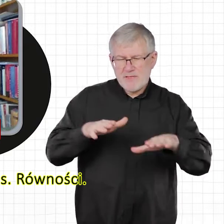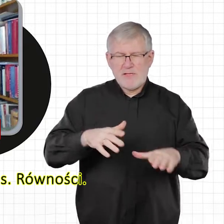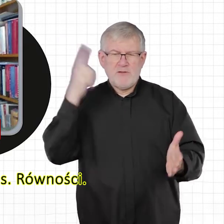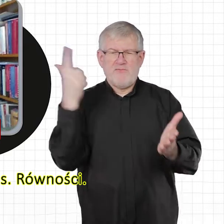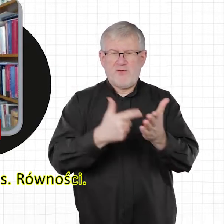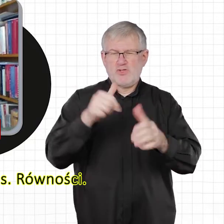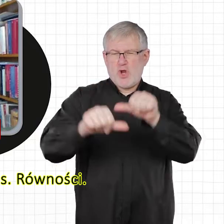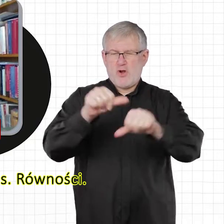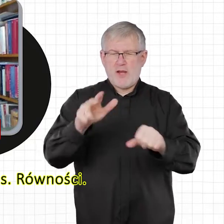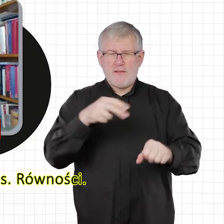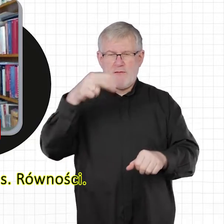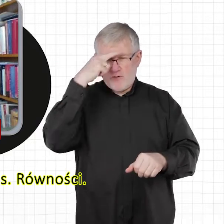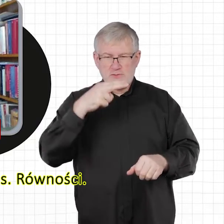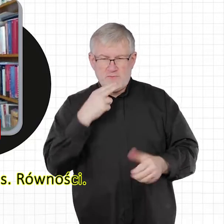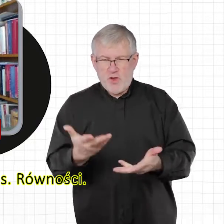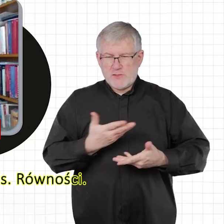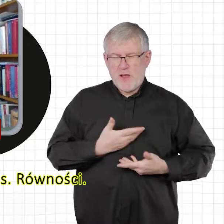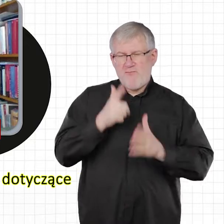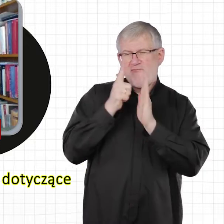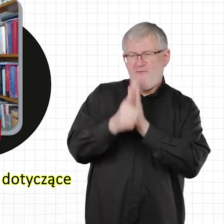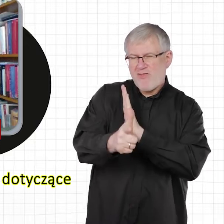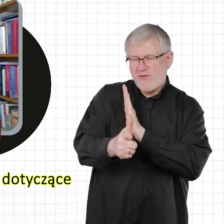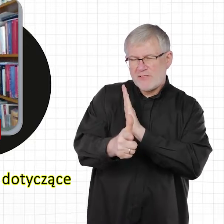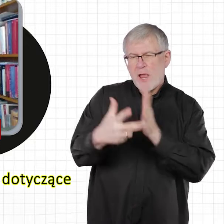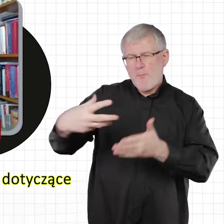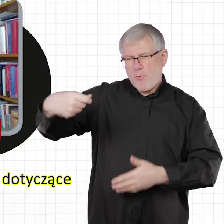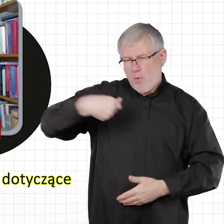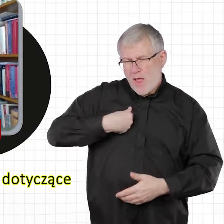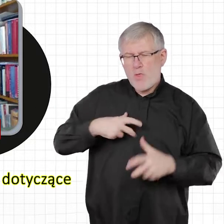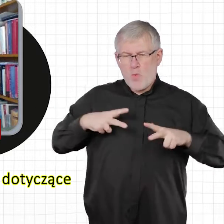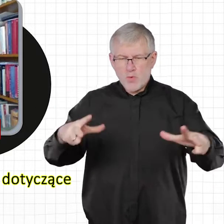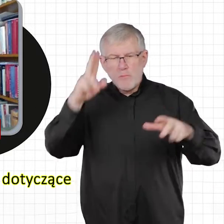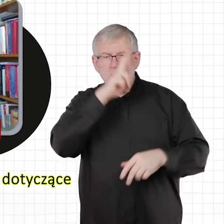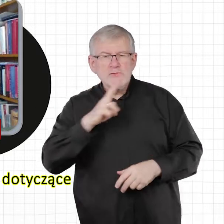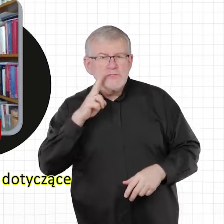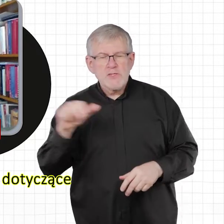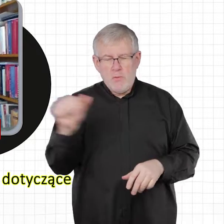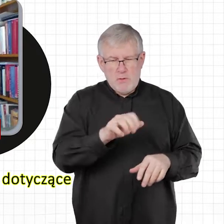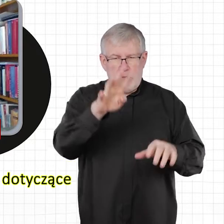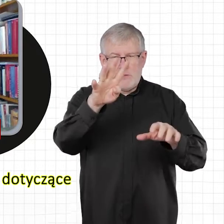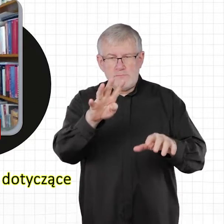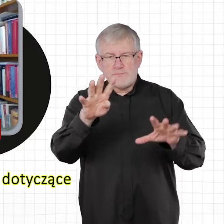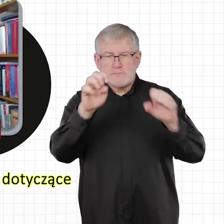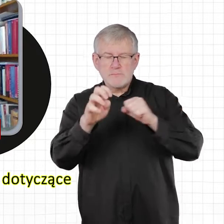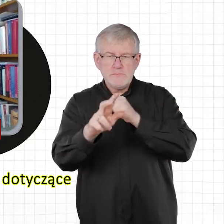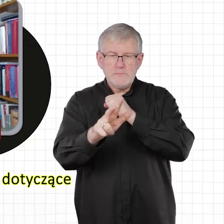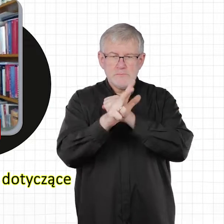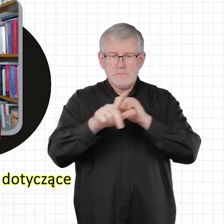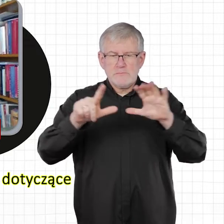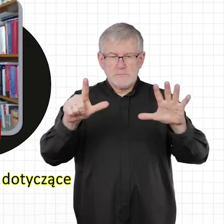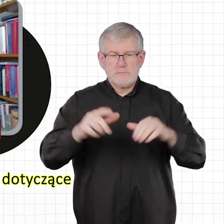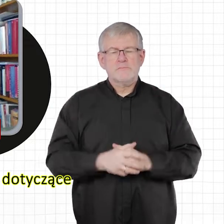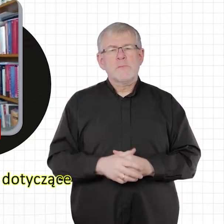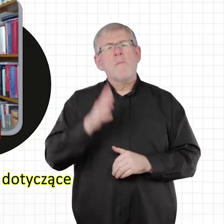institution called the Directorate of Equality, and they provide advice, public education, and information concerning